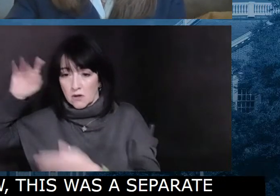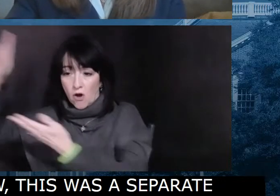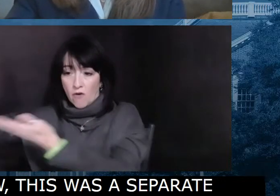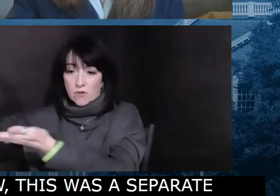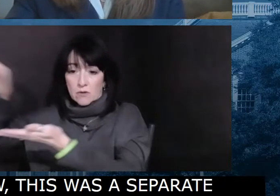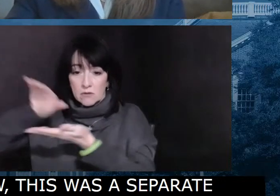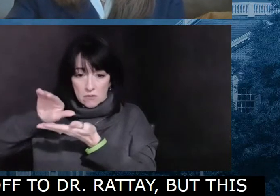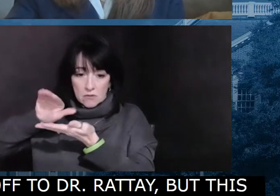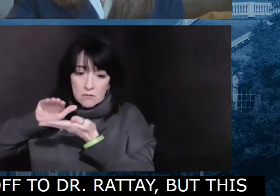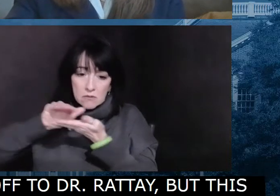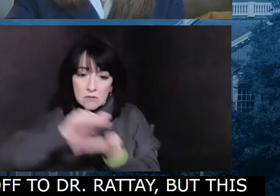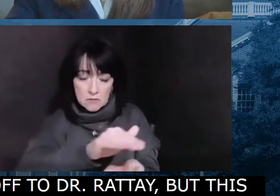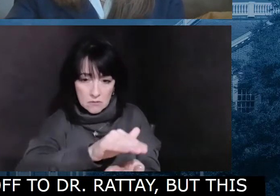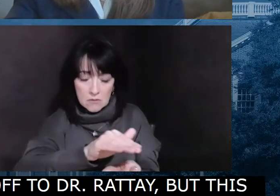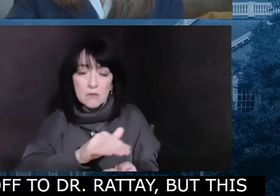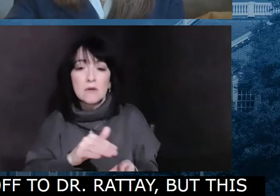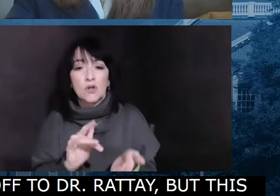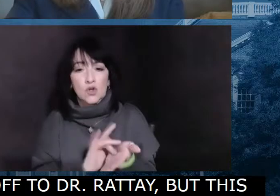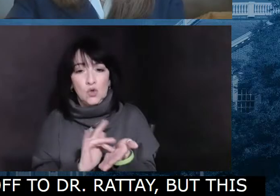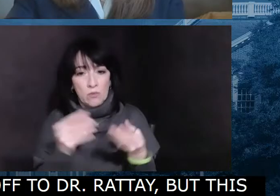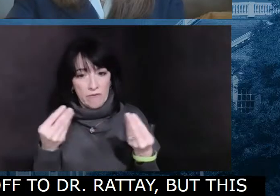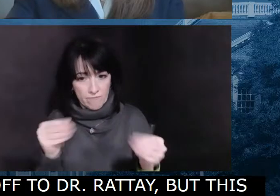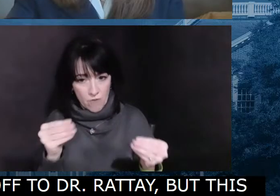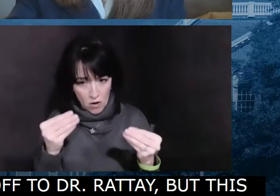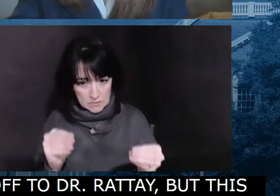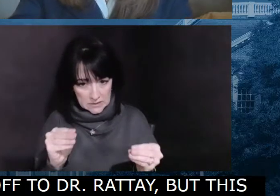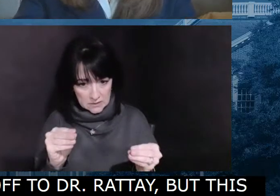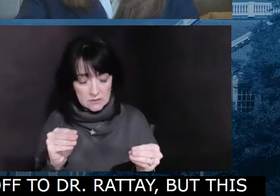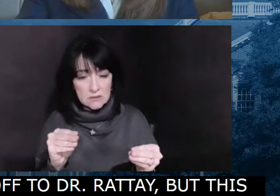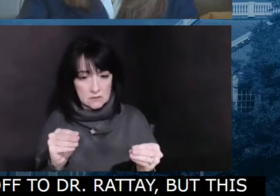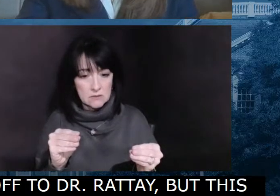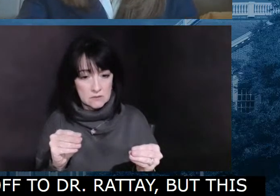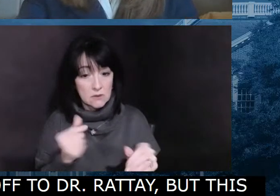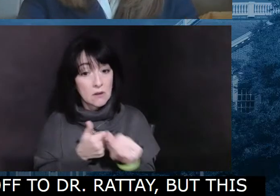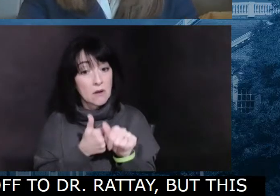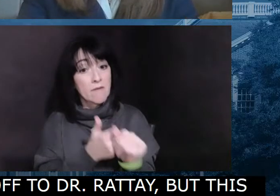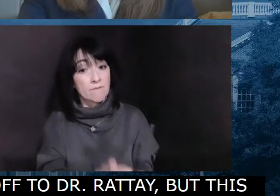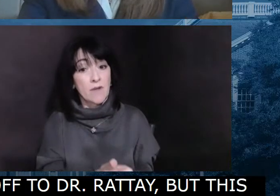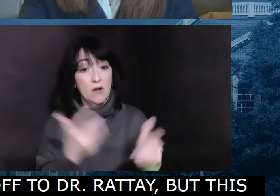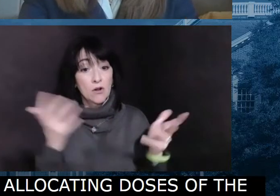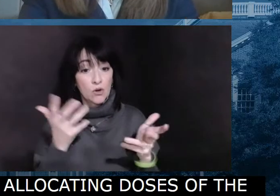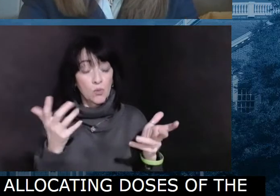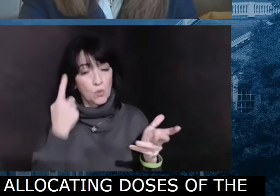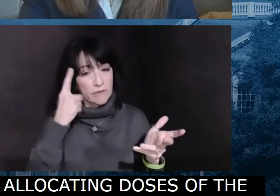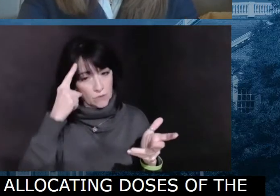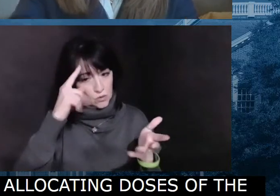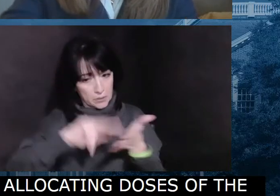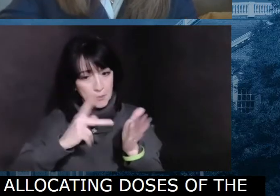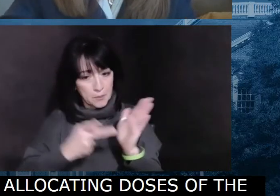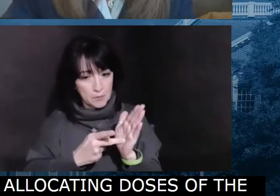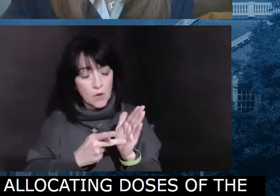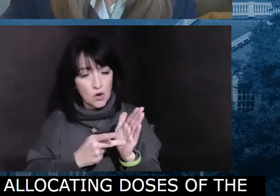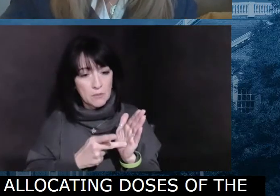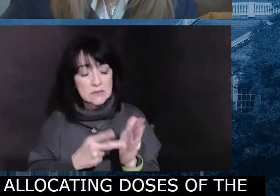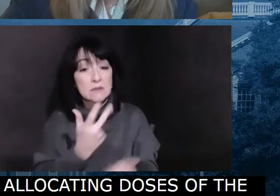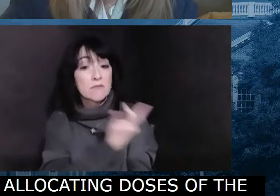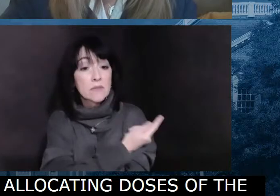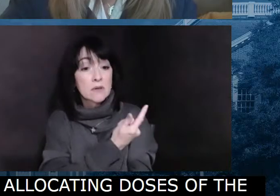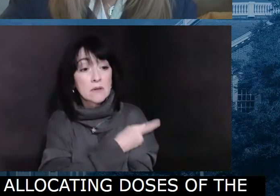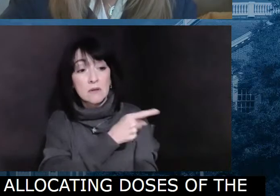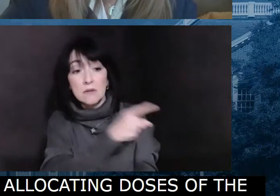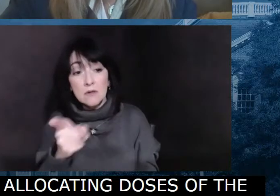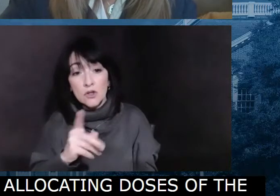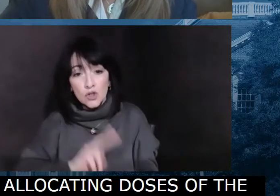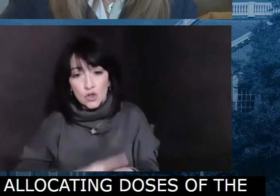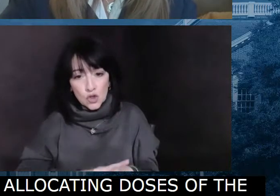to pharmacies for the purpose of vaccinating long-term care facilities,